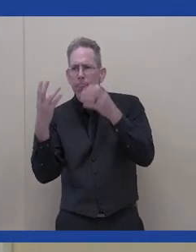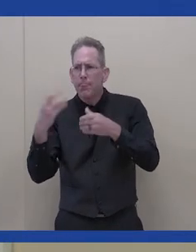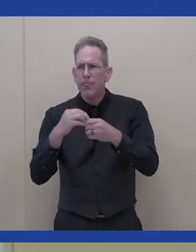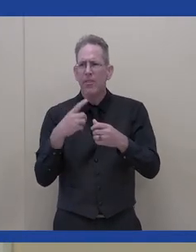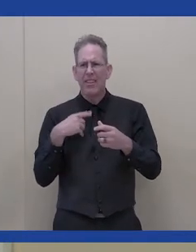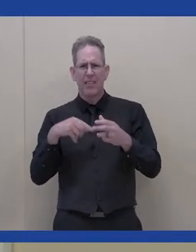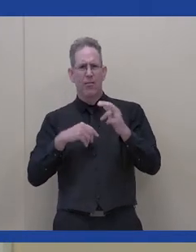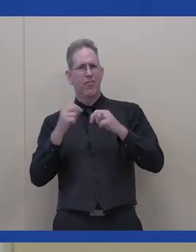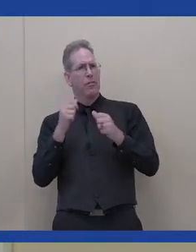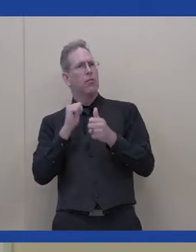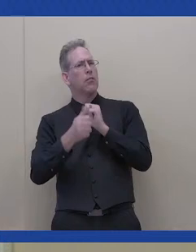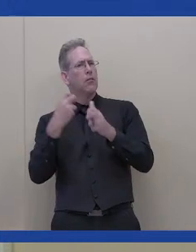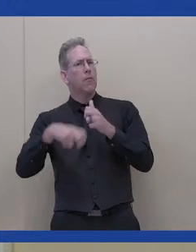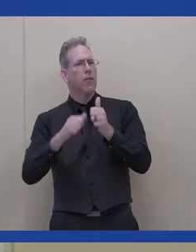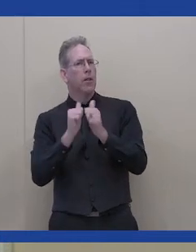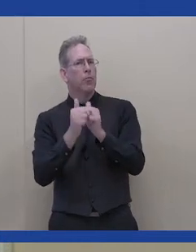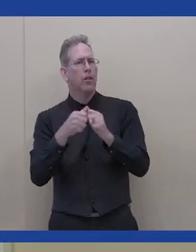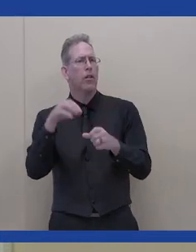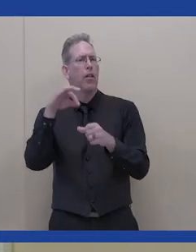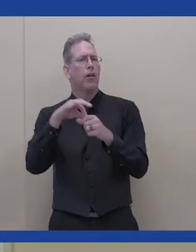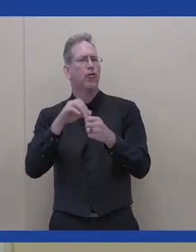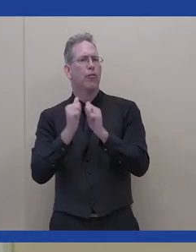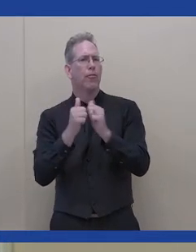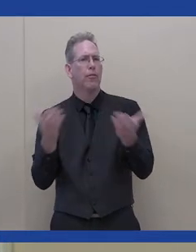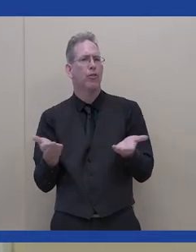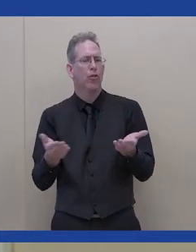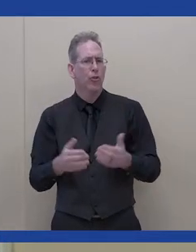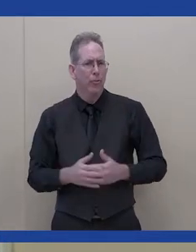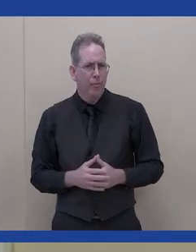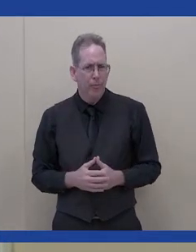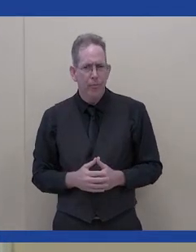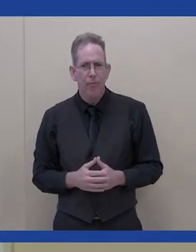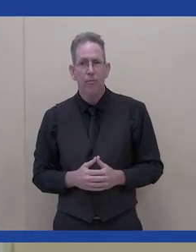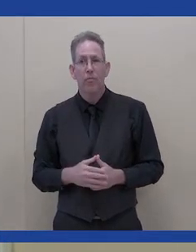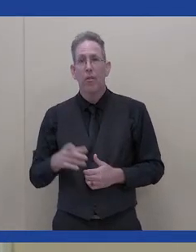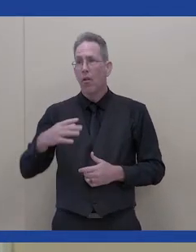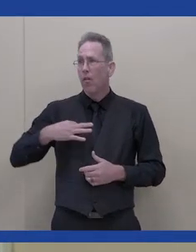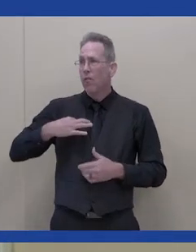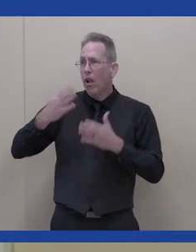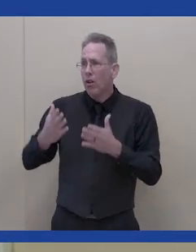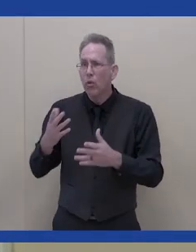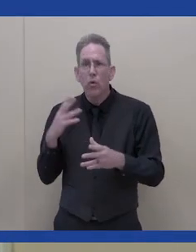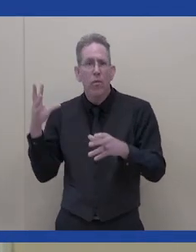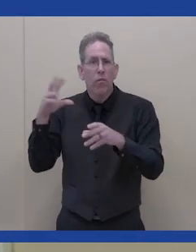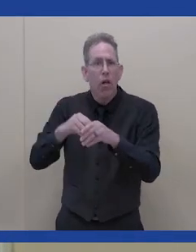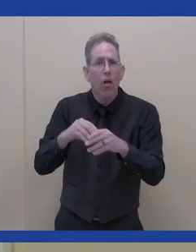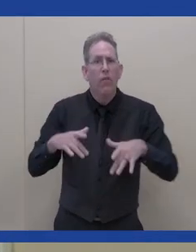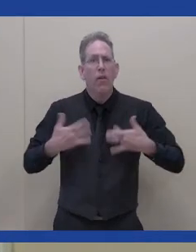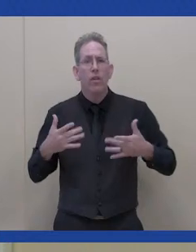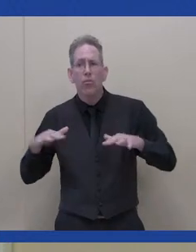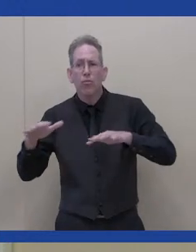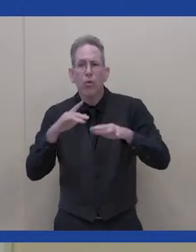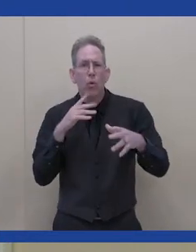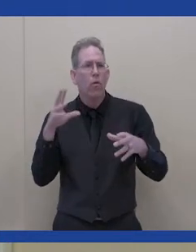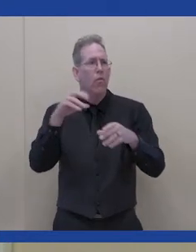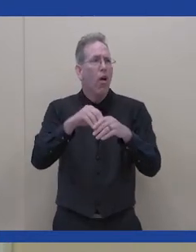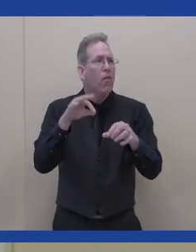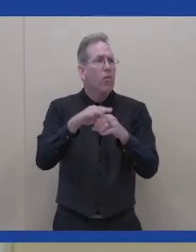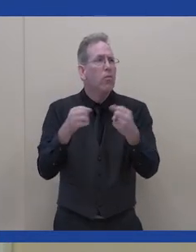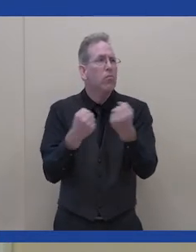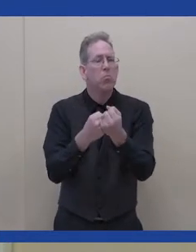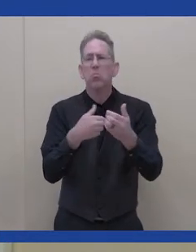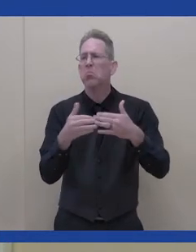volunteered for a campaign, attended events, or simply cast your ballot, you have helped to bring our community back to